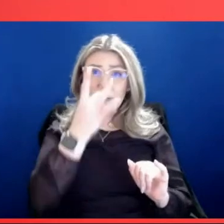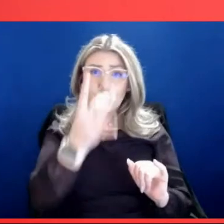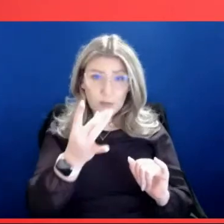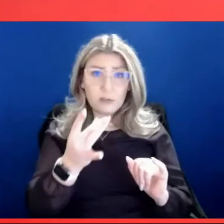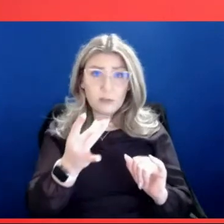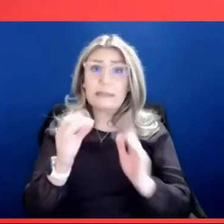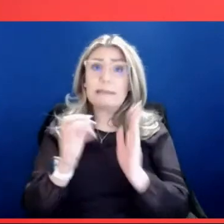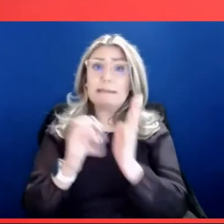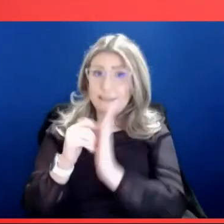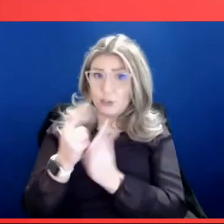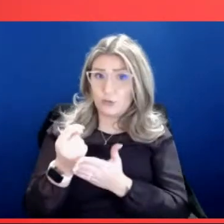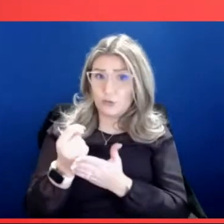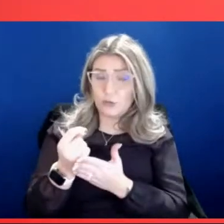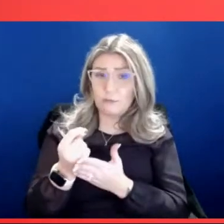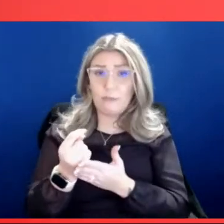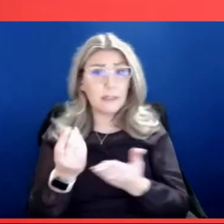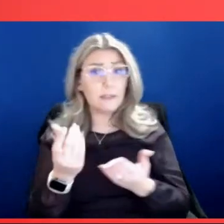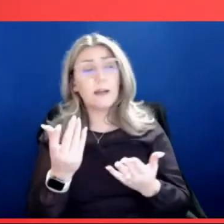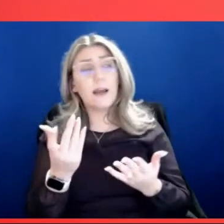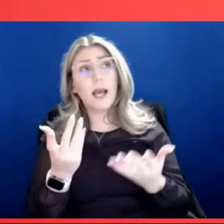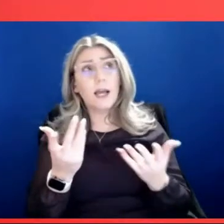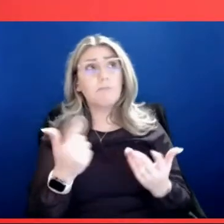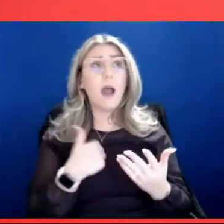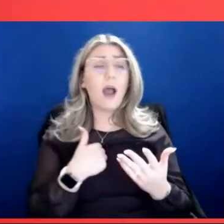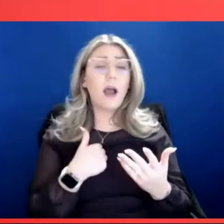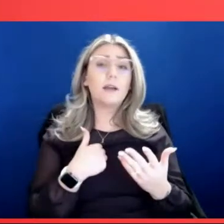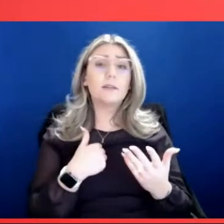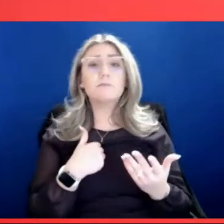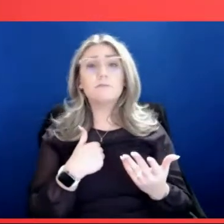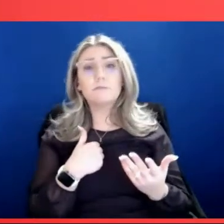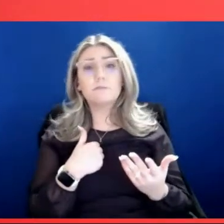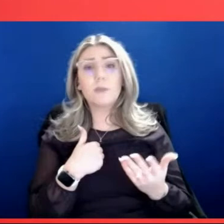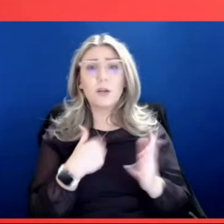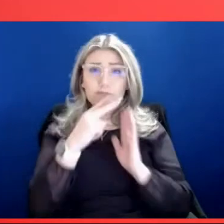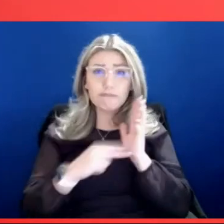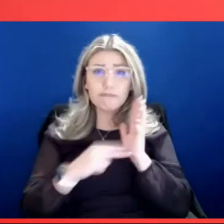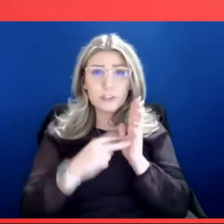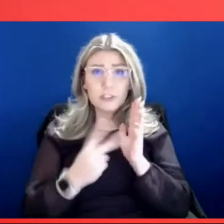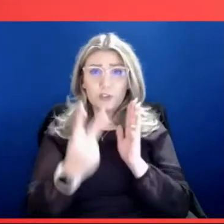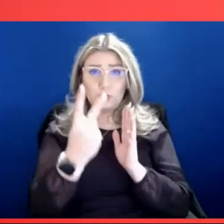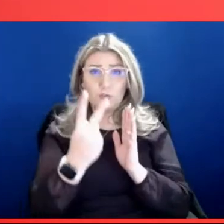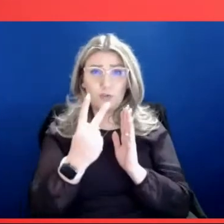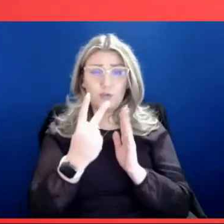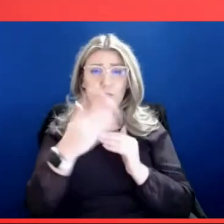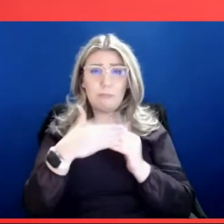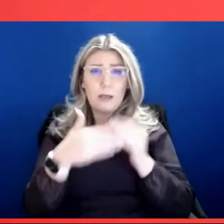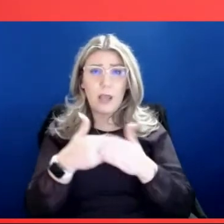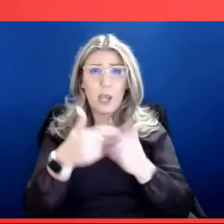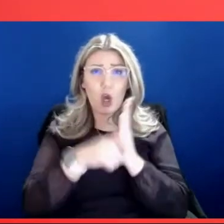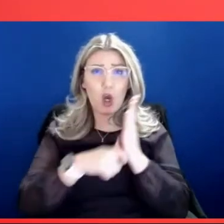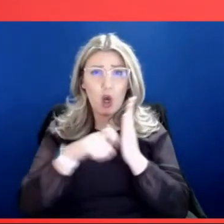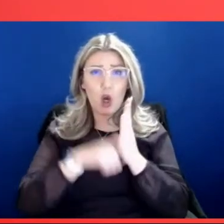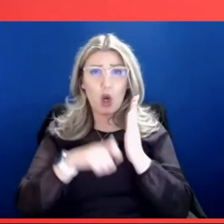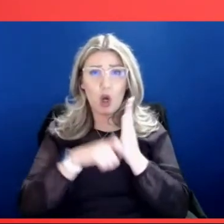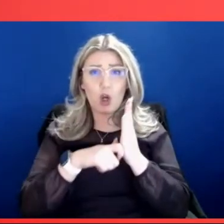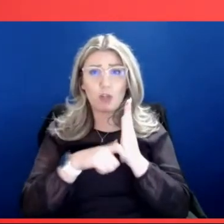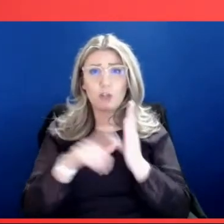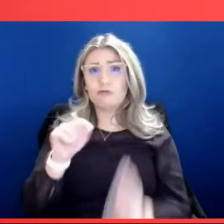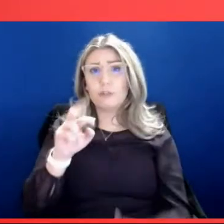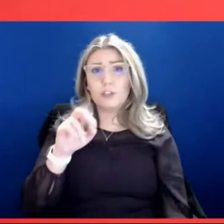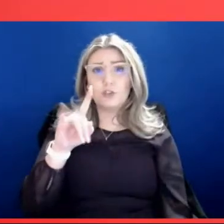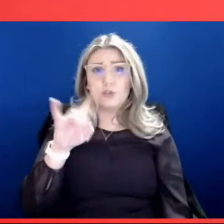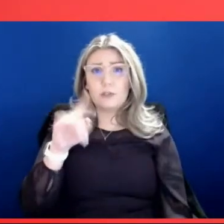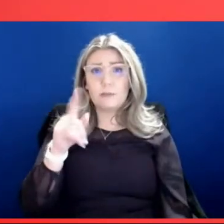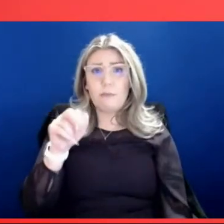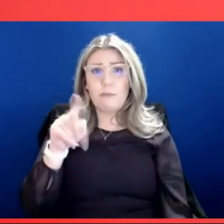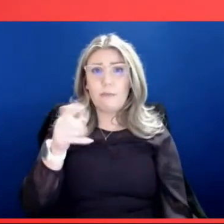and I was reading. There were 2 back-to-back articles about trastuzumab, Herceptin, which is a primary